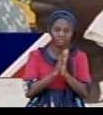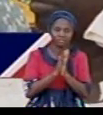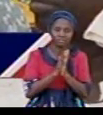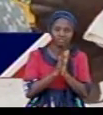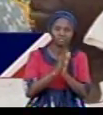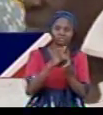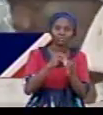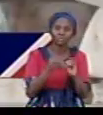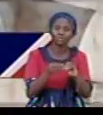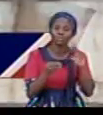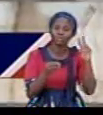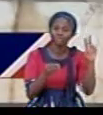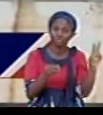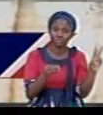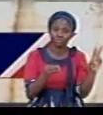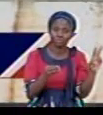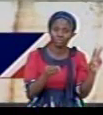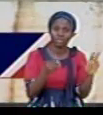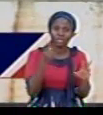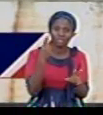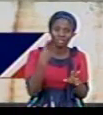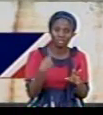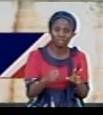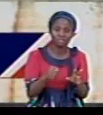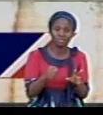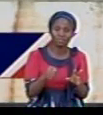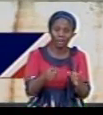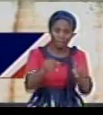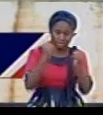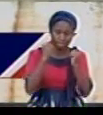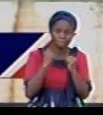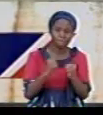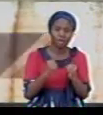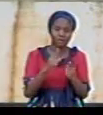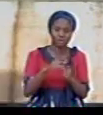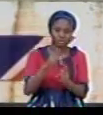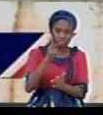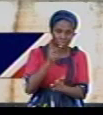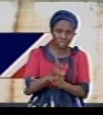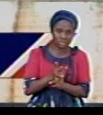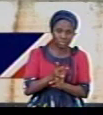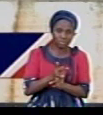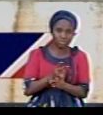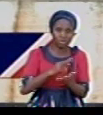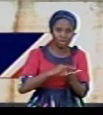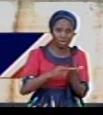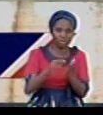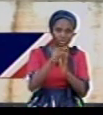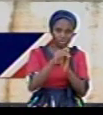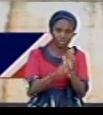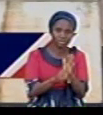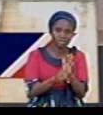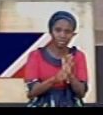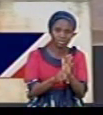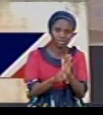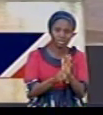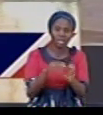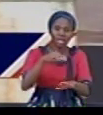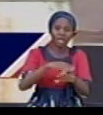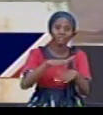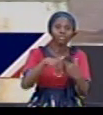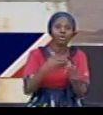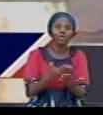Number two, the power to preserve righteousness at